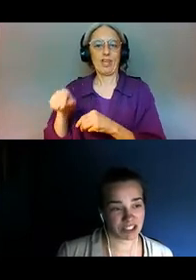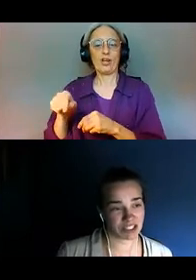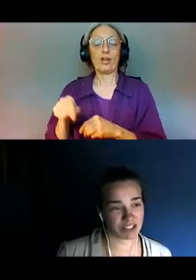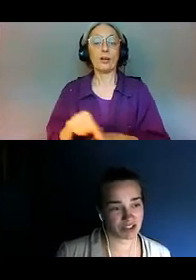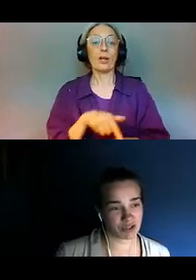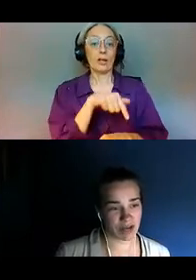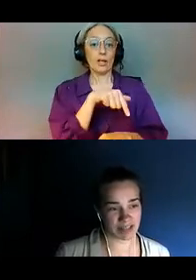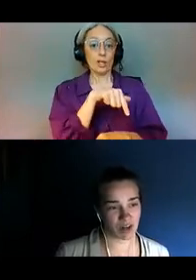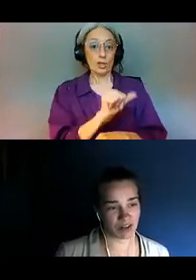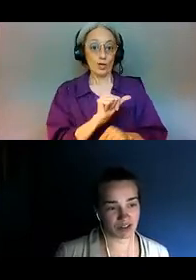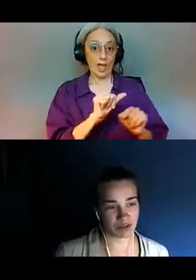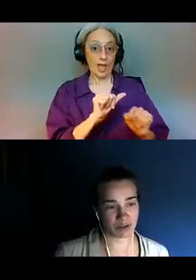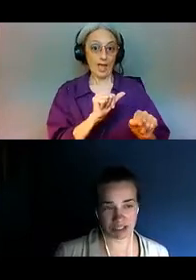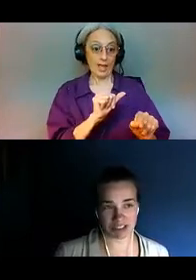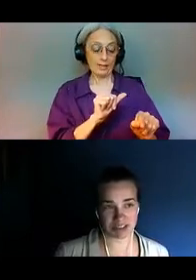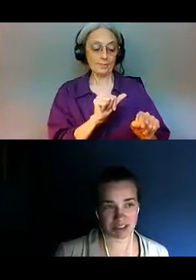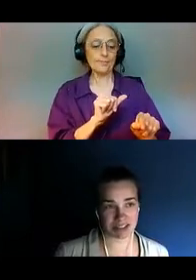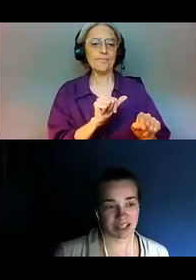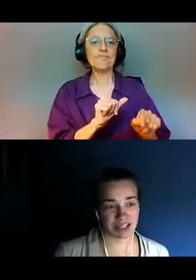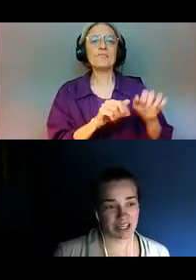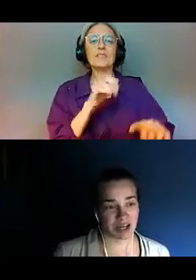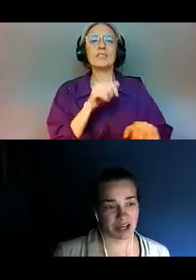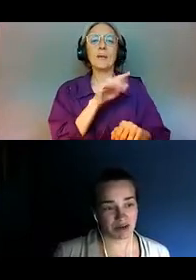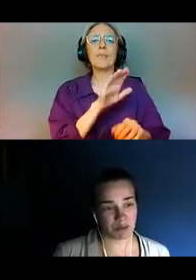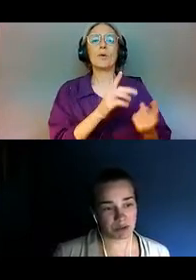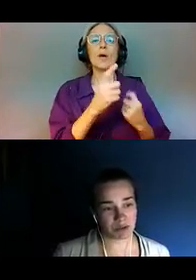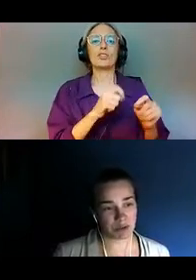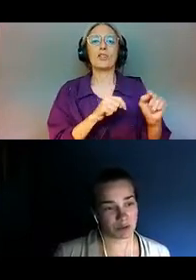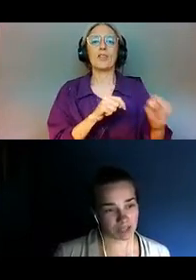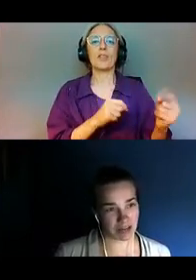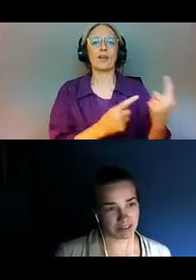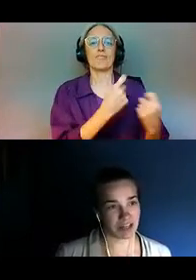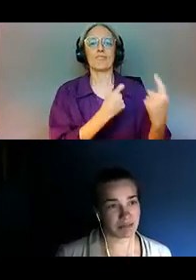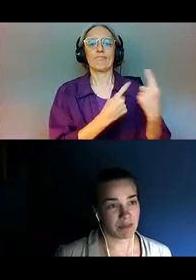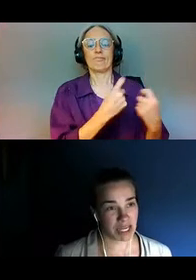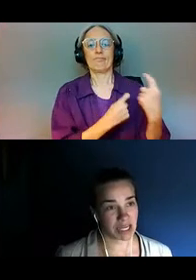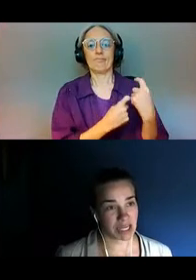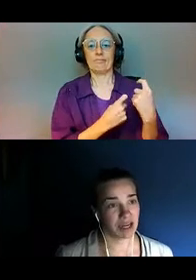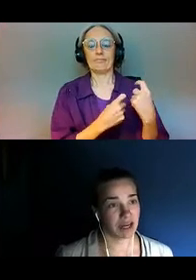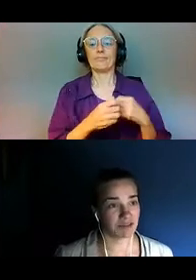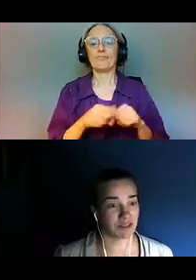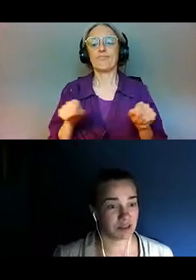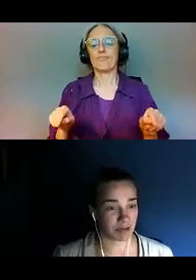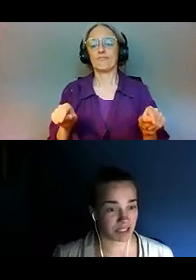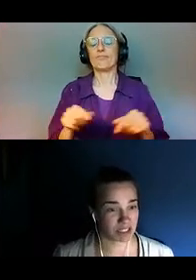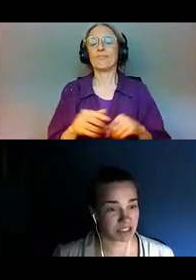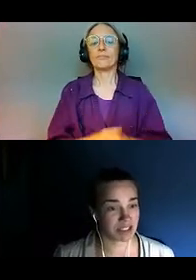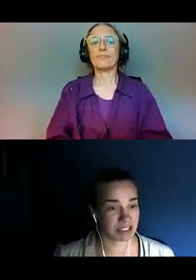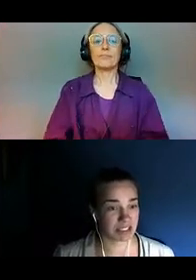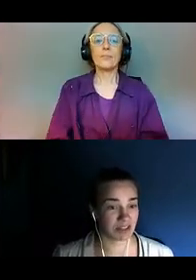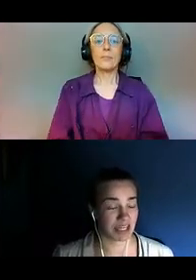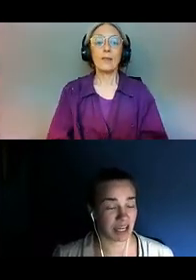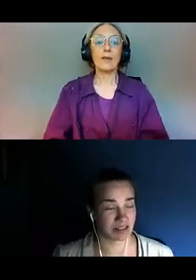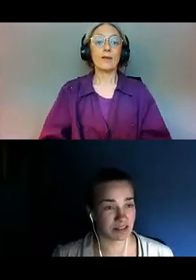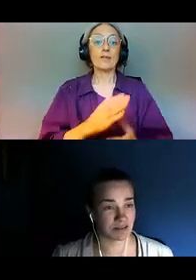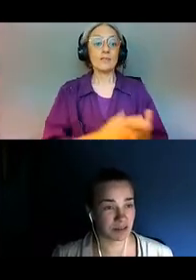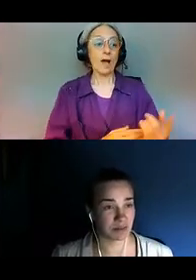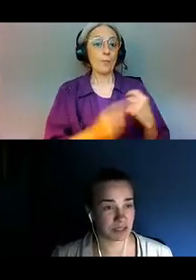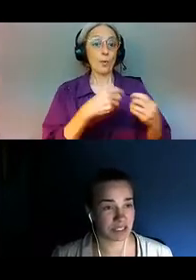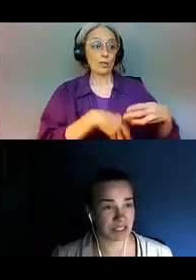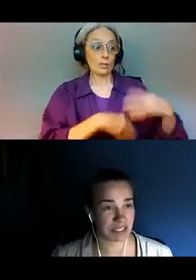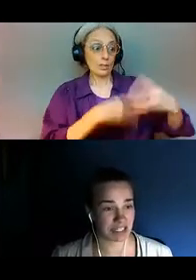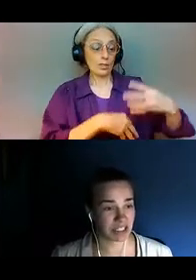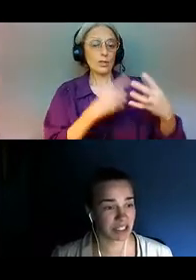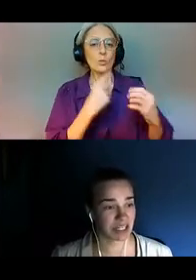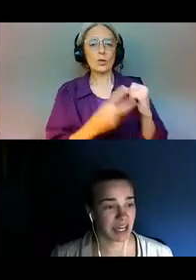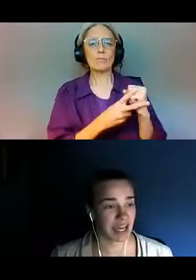Q&A feature to ask all your questions. We will hold off on many of the questions until the end of